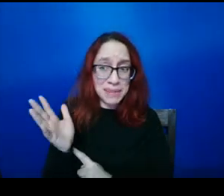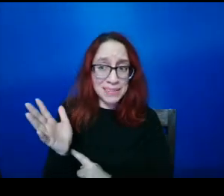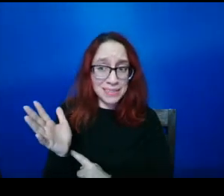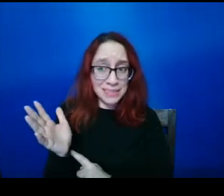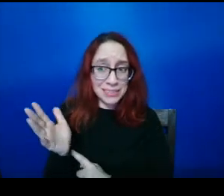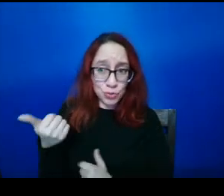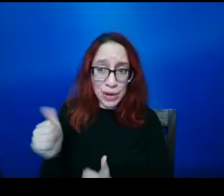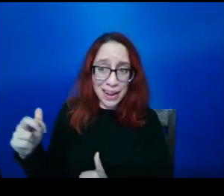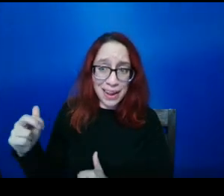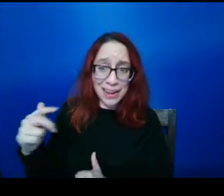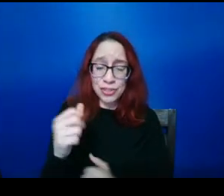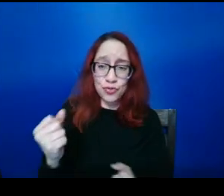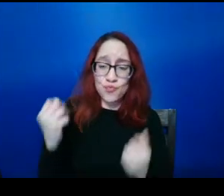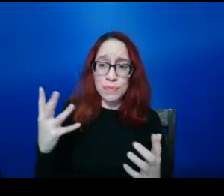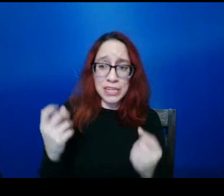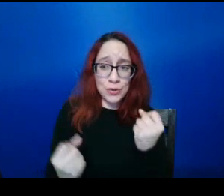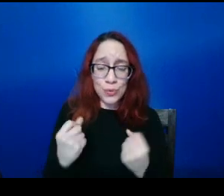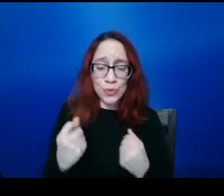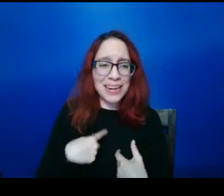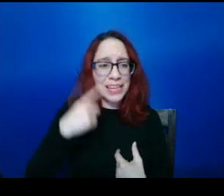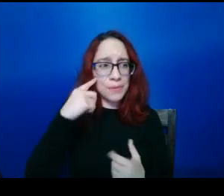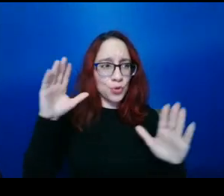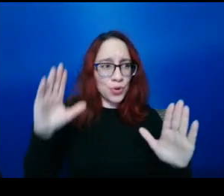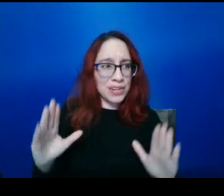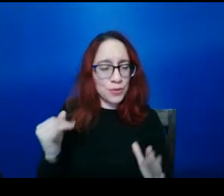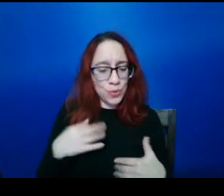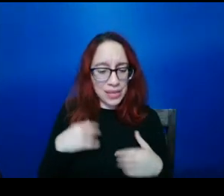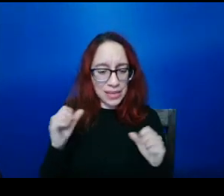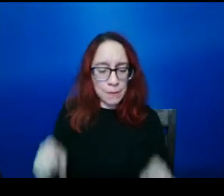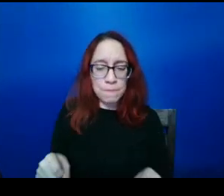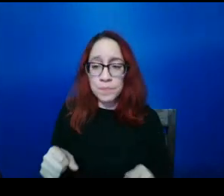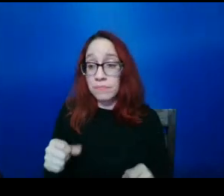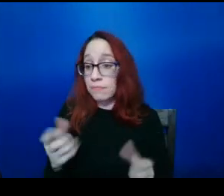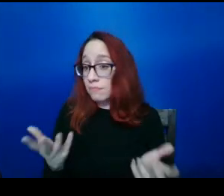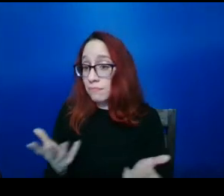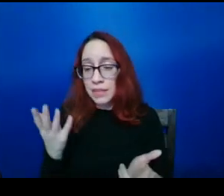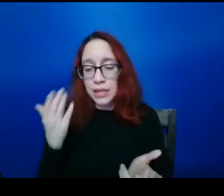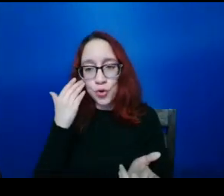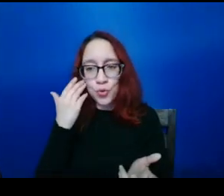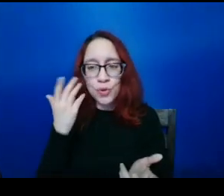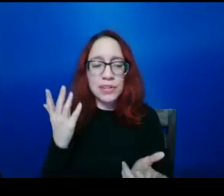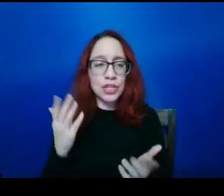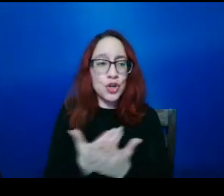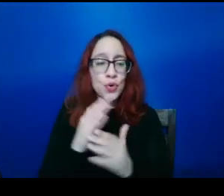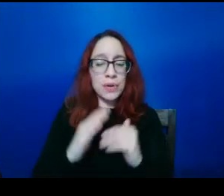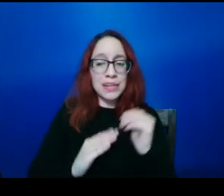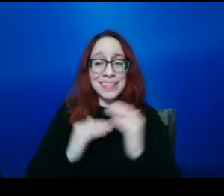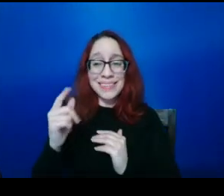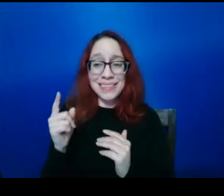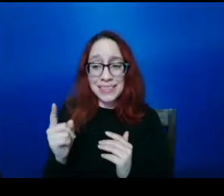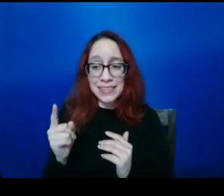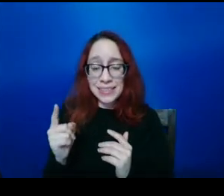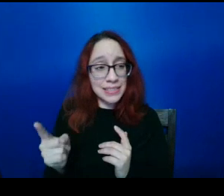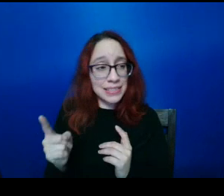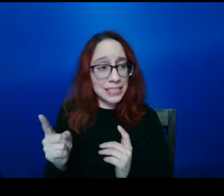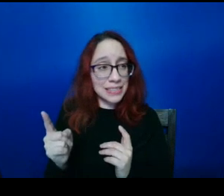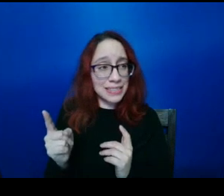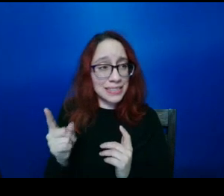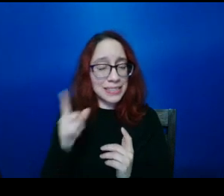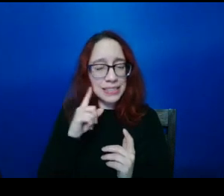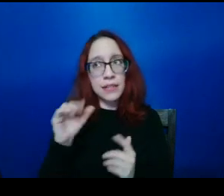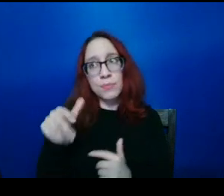able to cross because there's so many cars. So I think it'd be great if we can even get, I know that the new building that's unfortunately an